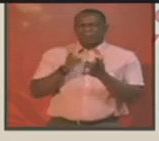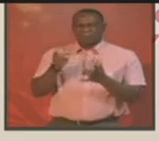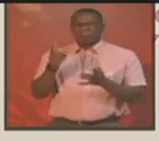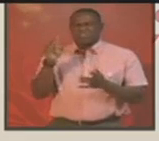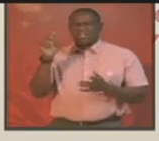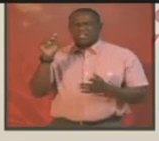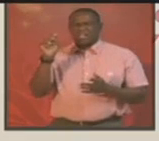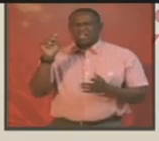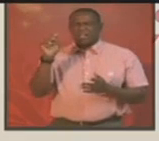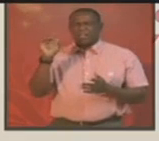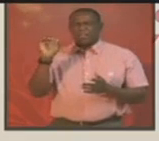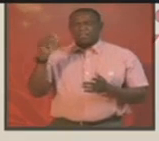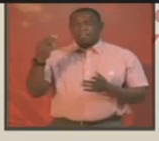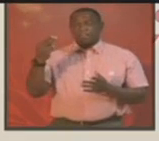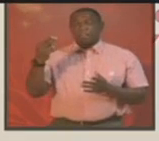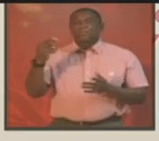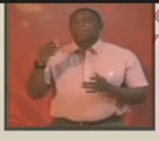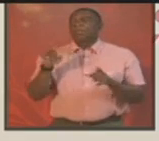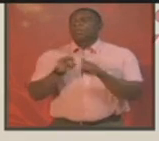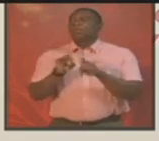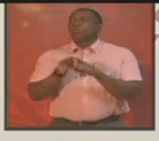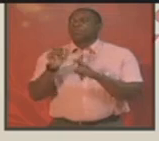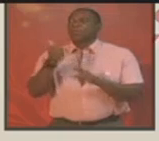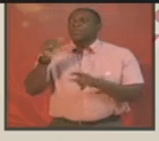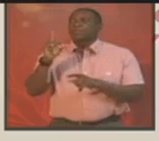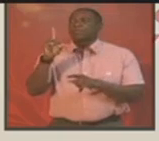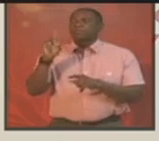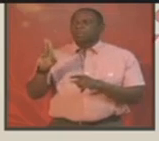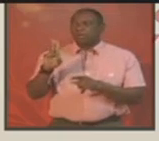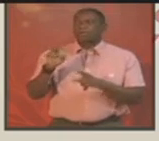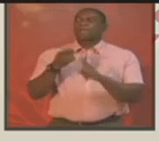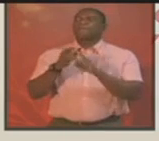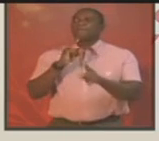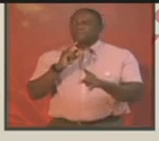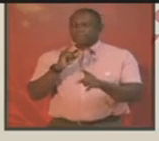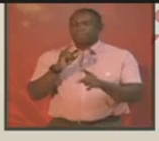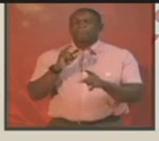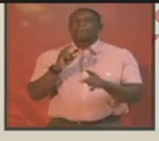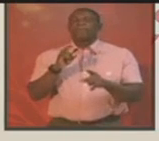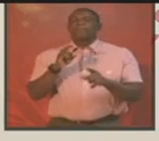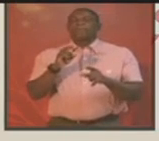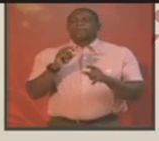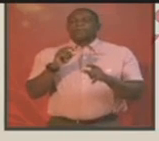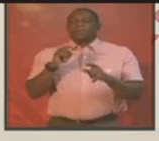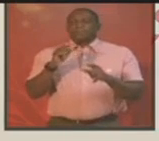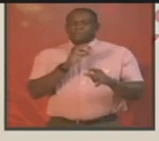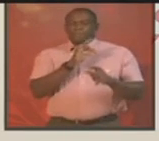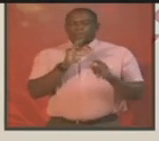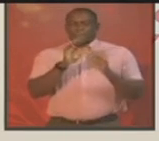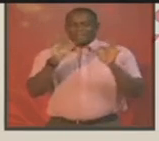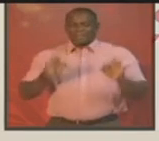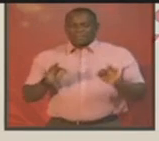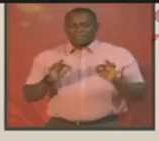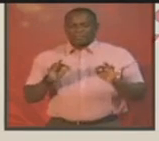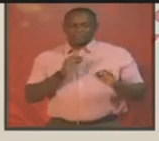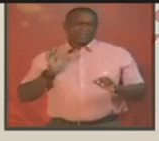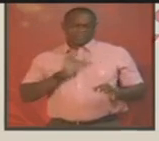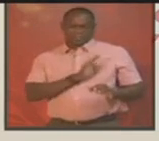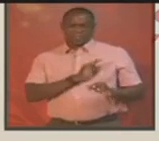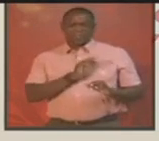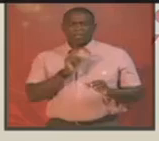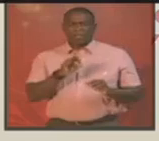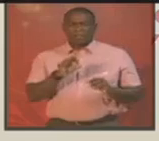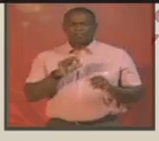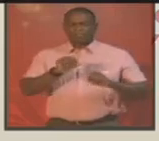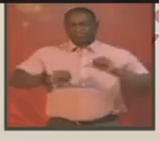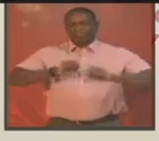Alexander from the Faculty of Medical Sciences at the UWI St. Augustine campus. We go straight now to Dr.